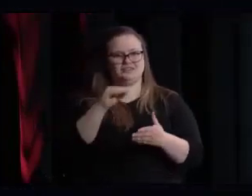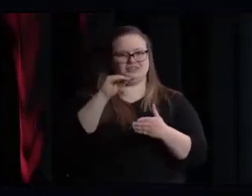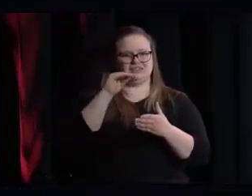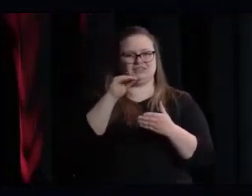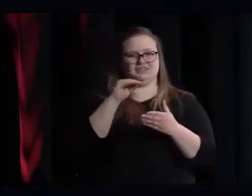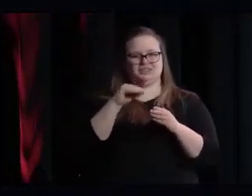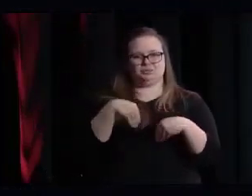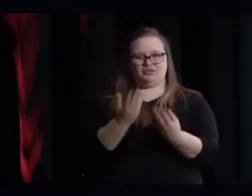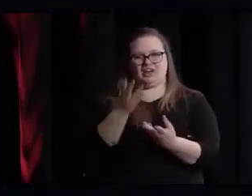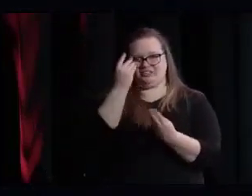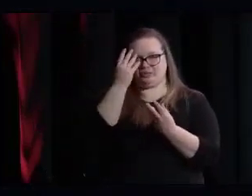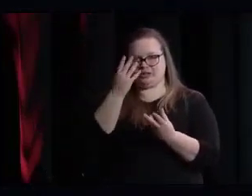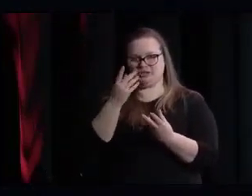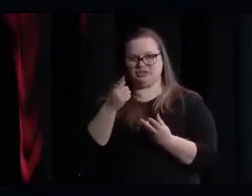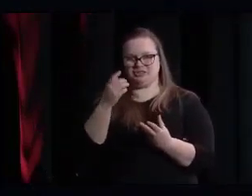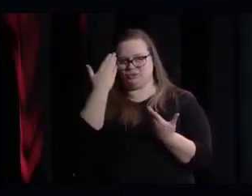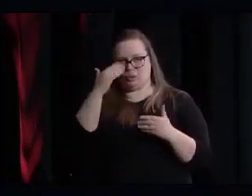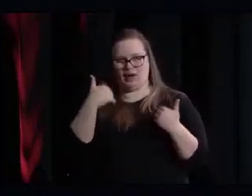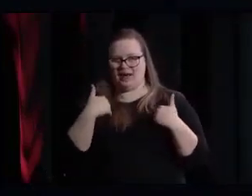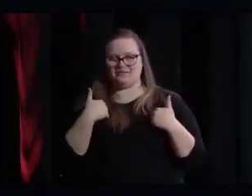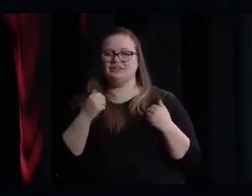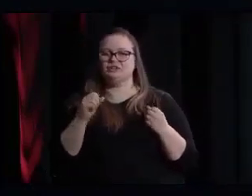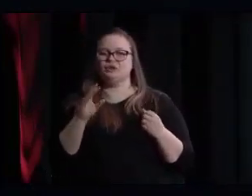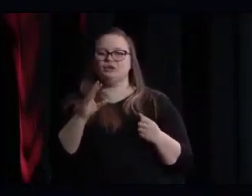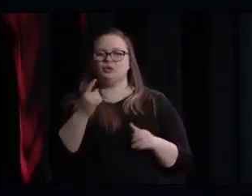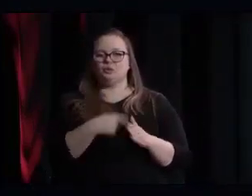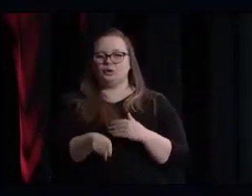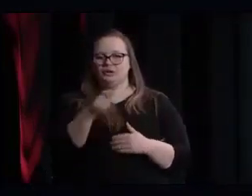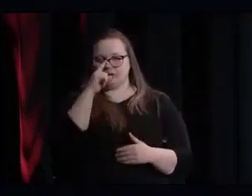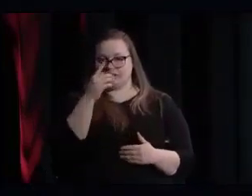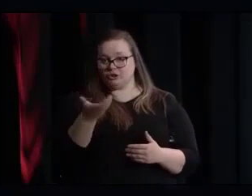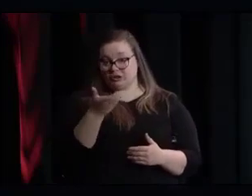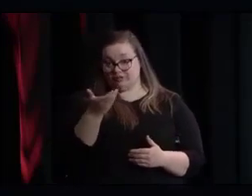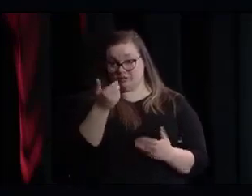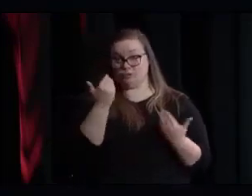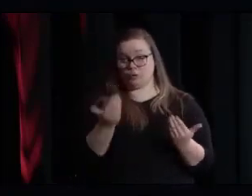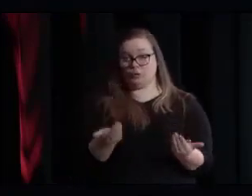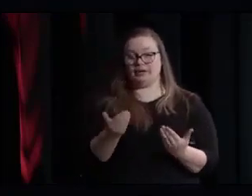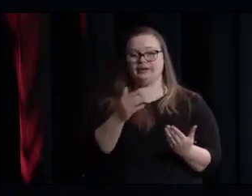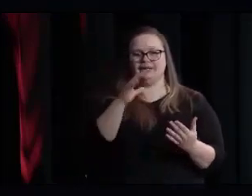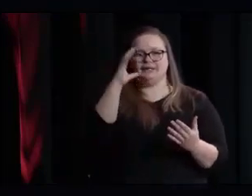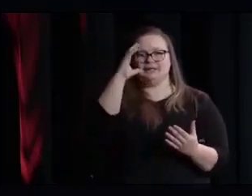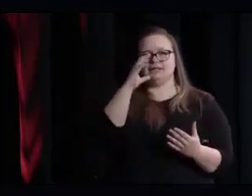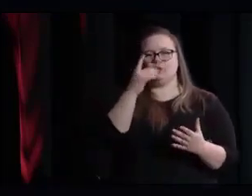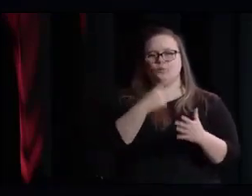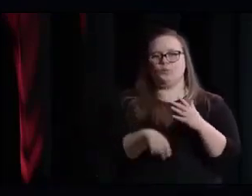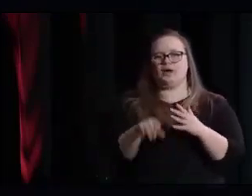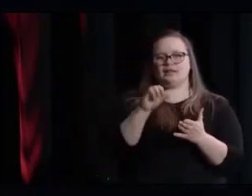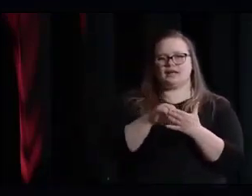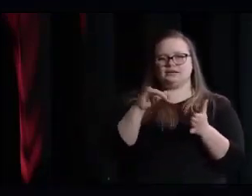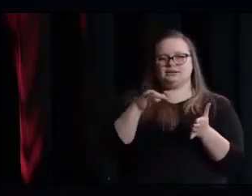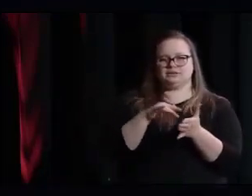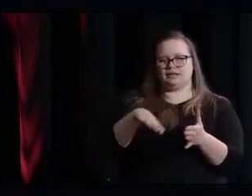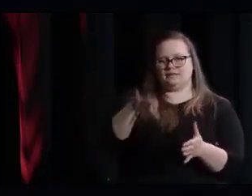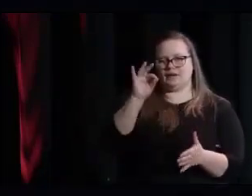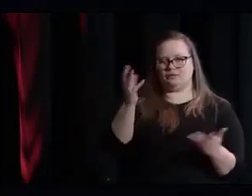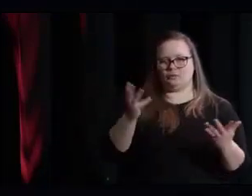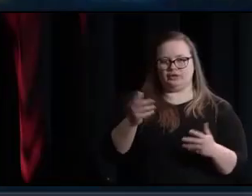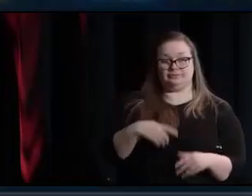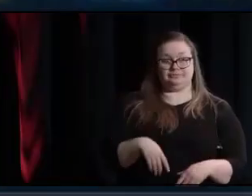predict with me. What do they find? Get out your cell phones if you can and predict with me. What did this study